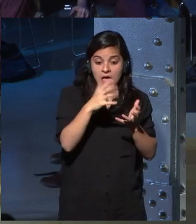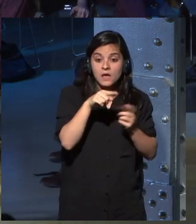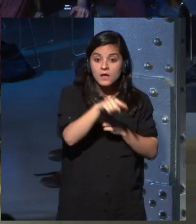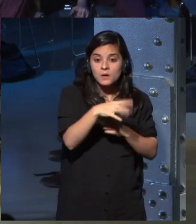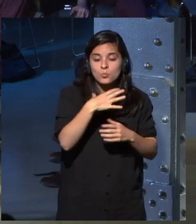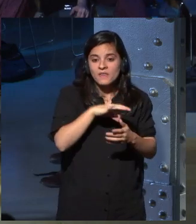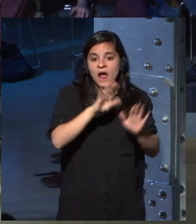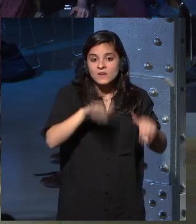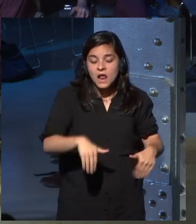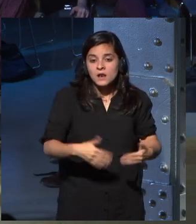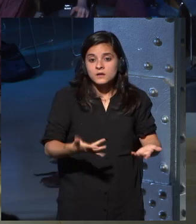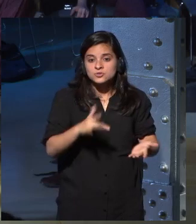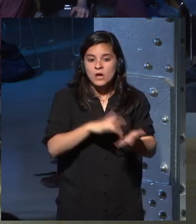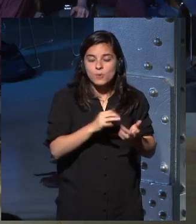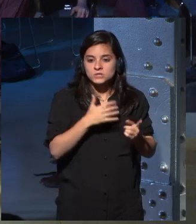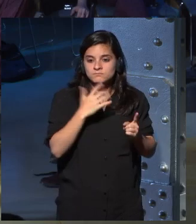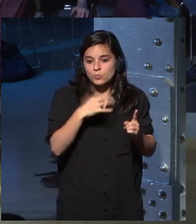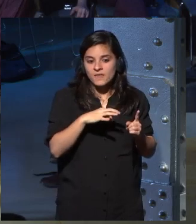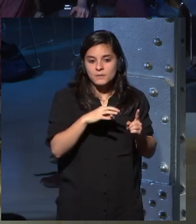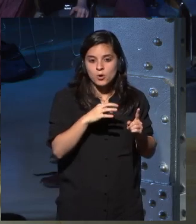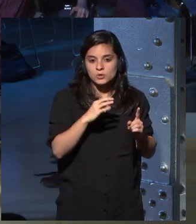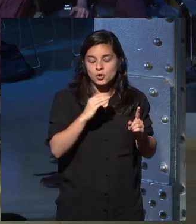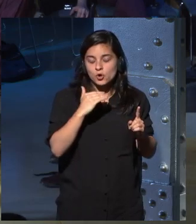an unimaginable scale.